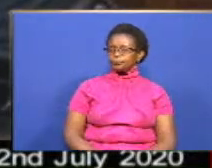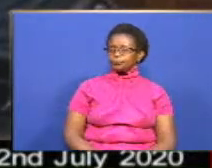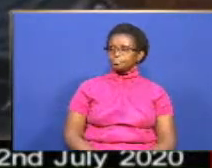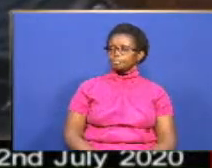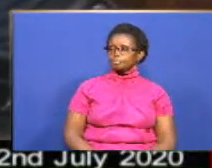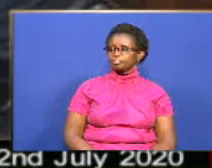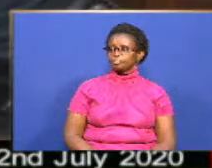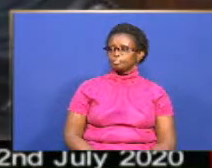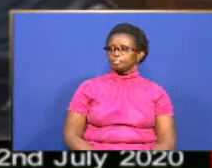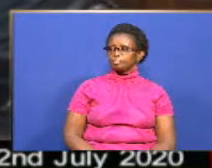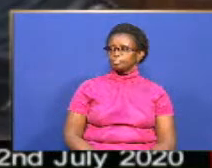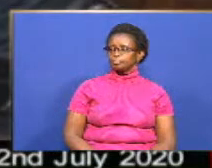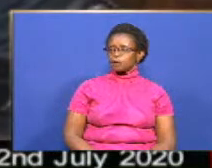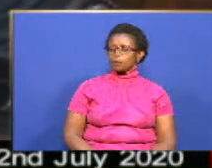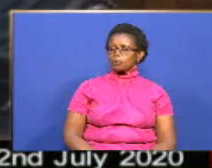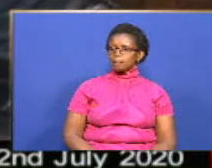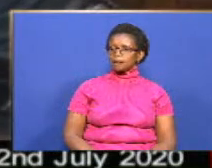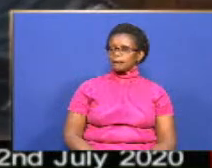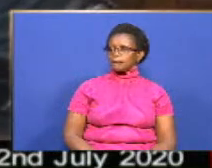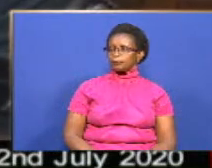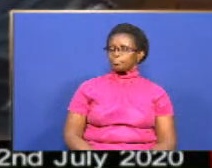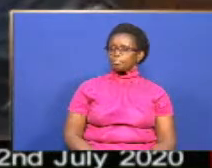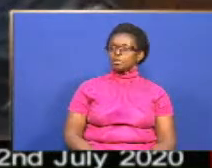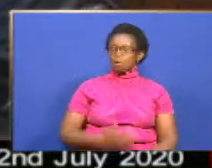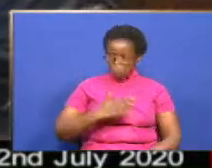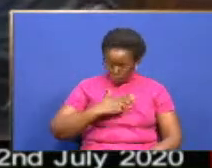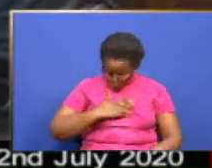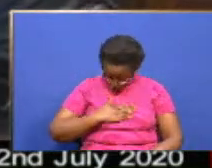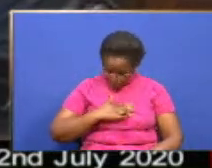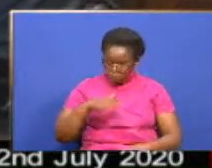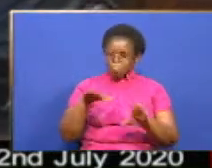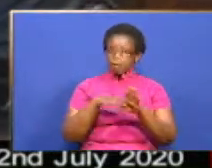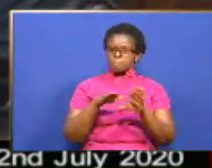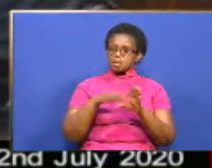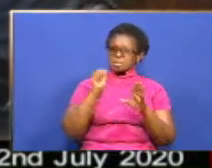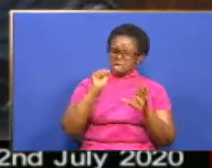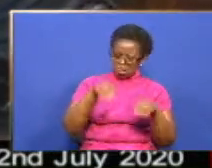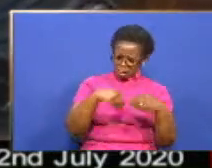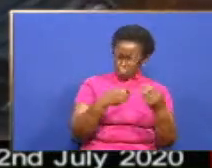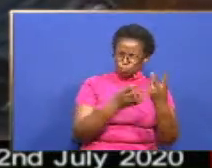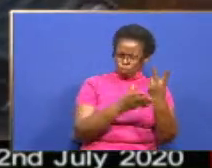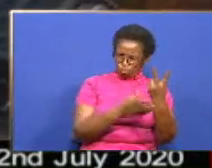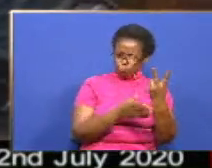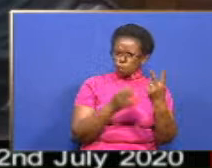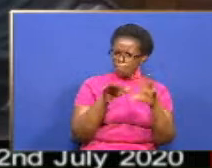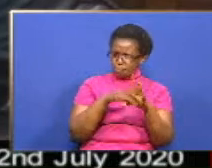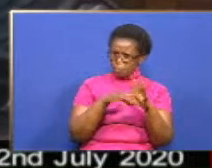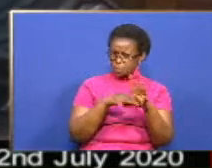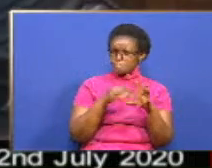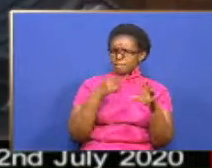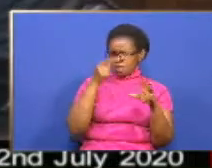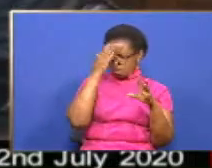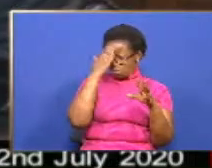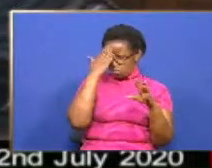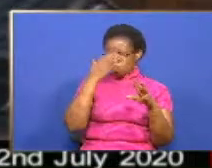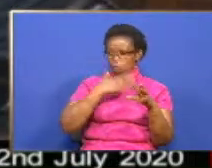Well, we could give 2 members, honestly, honorable members. Let's have, I think Honorable Sankok surely has something to